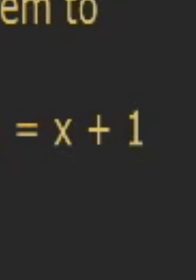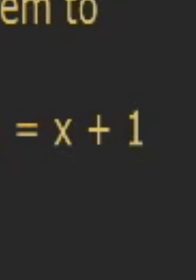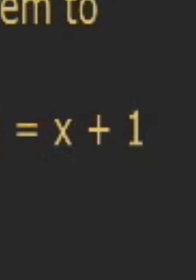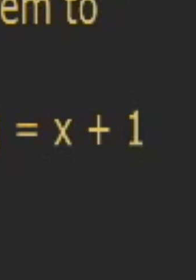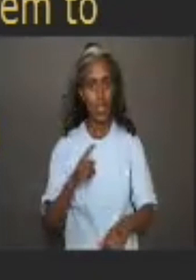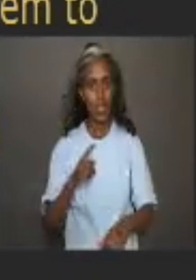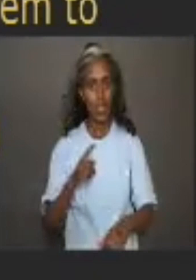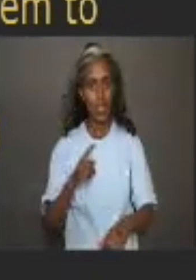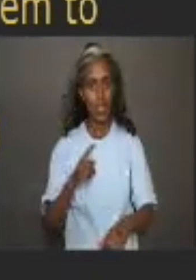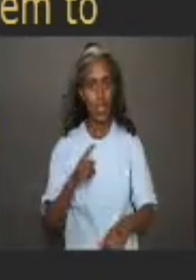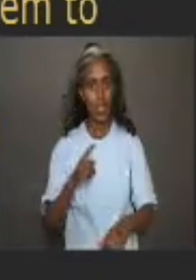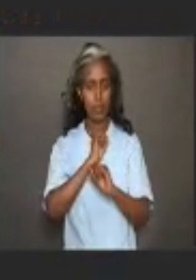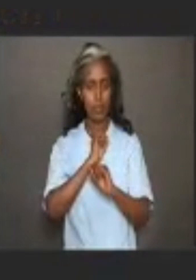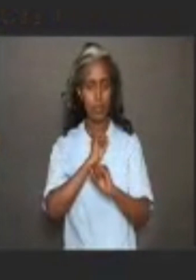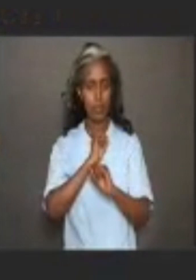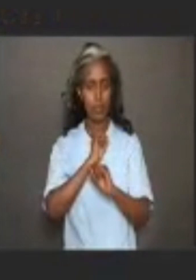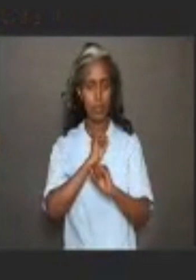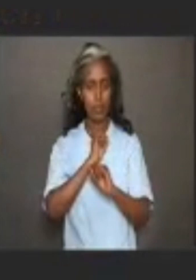Thumbs up.